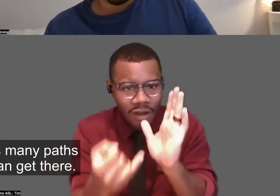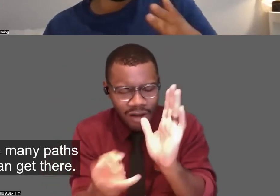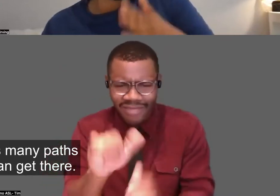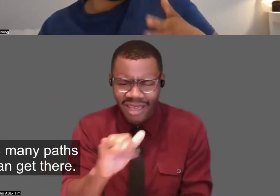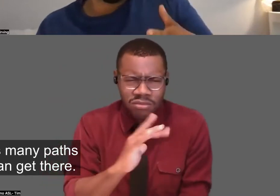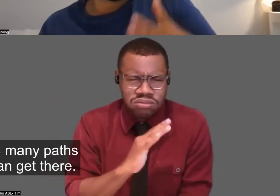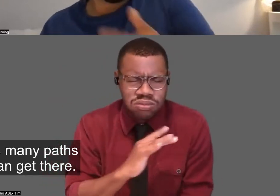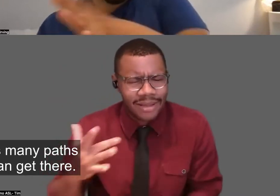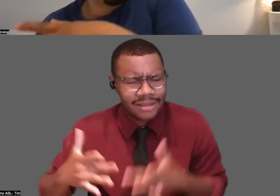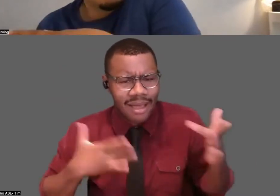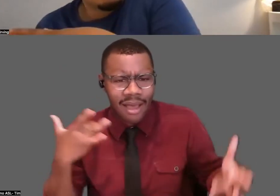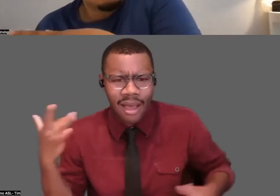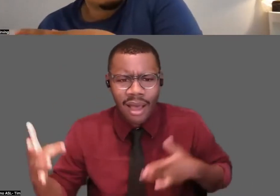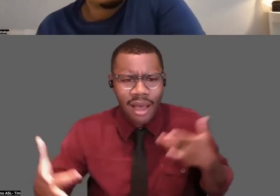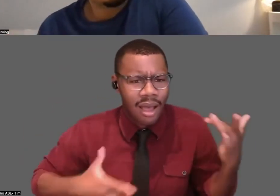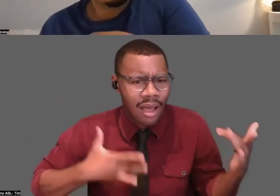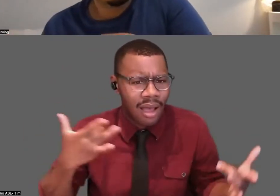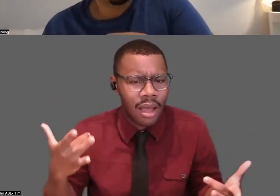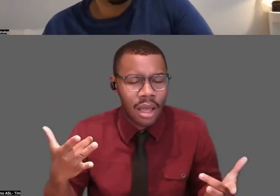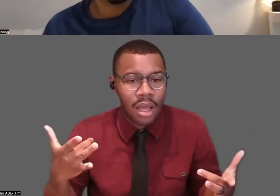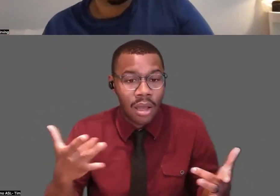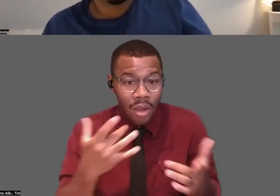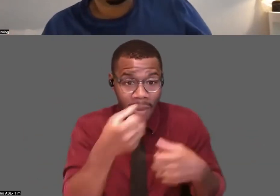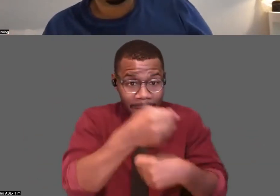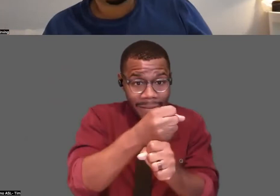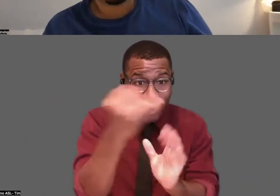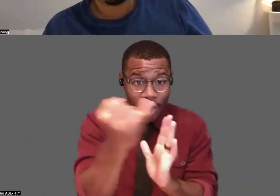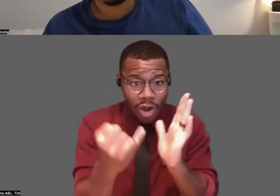many paths by which you can get there.